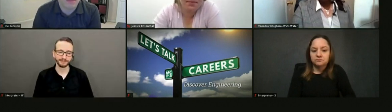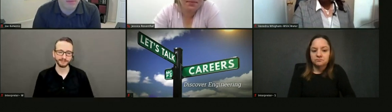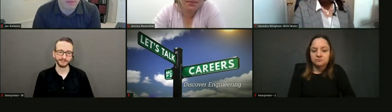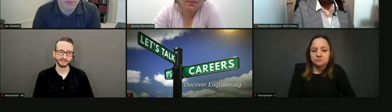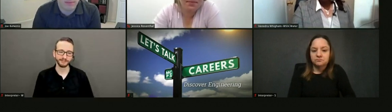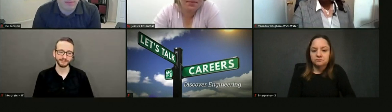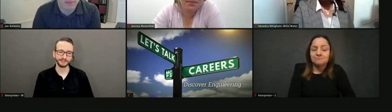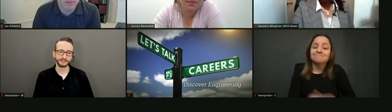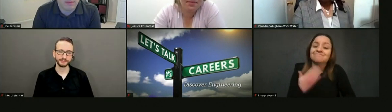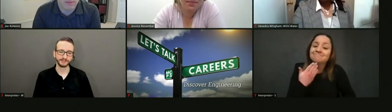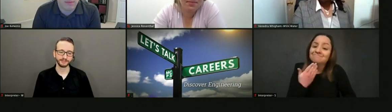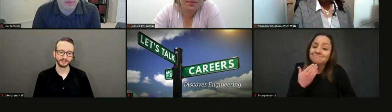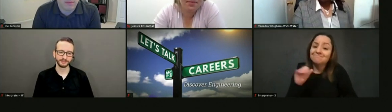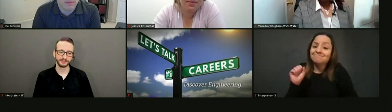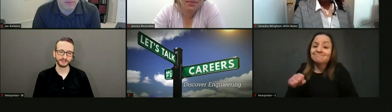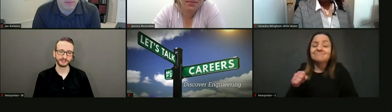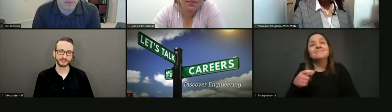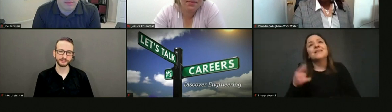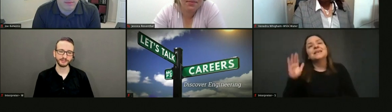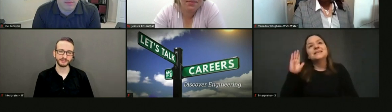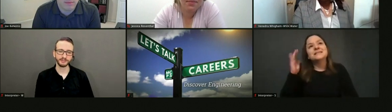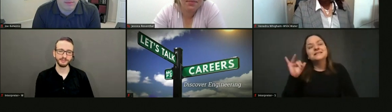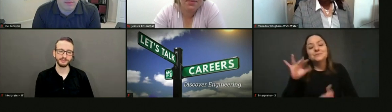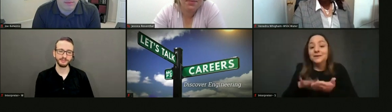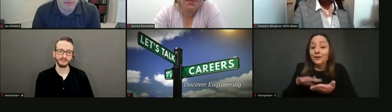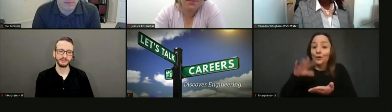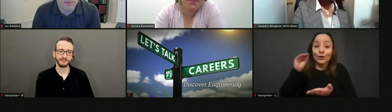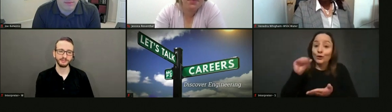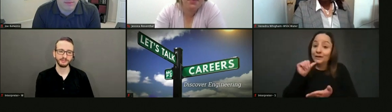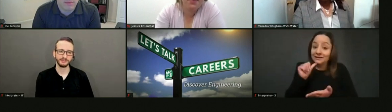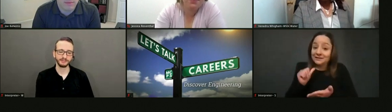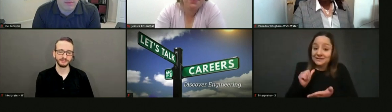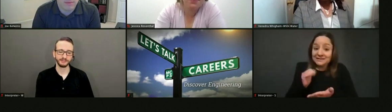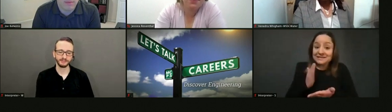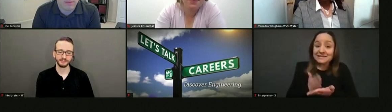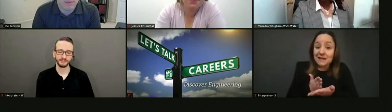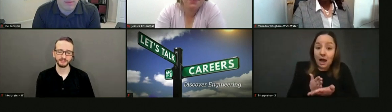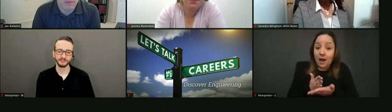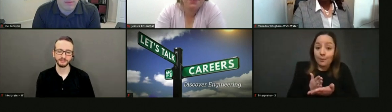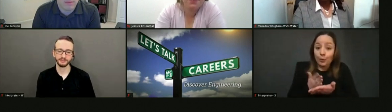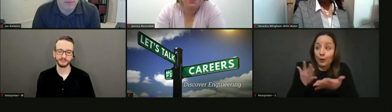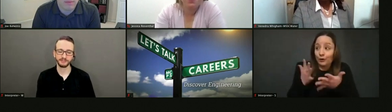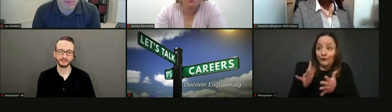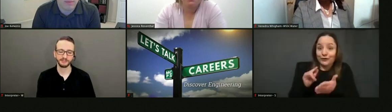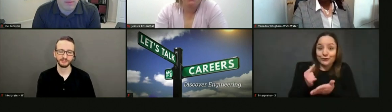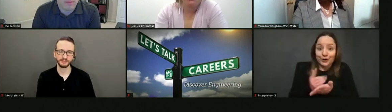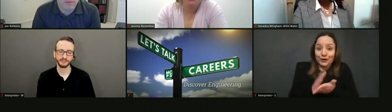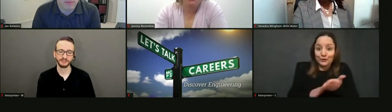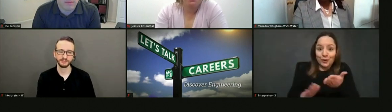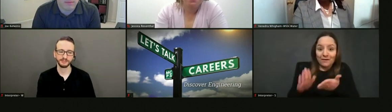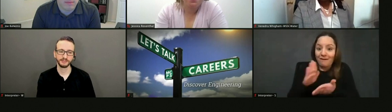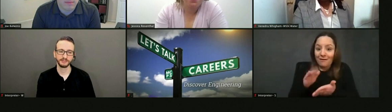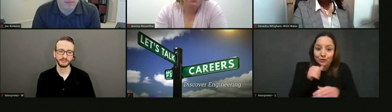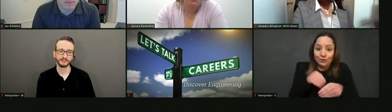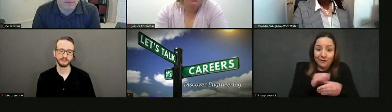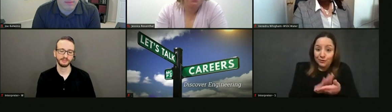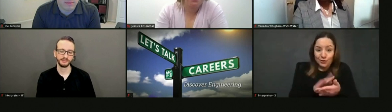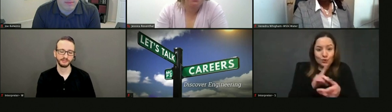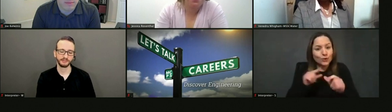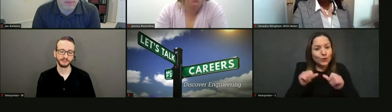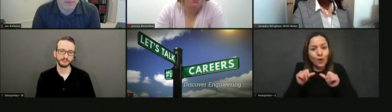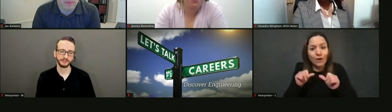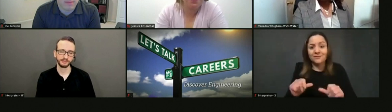Thank you. Yeah, it seems like learning doesn't stop in the classroom when you graduate from college. You're lifelong